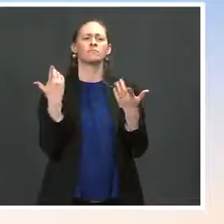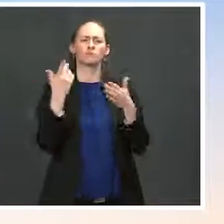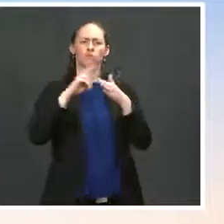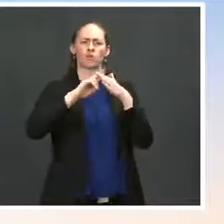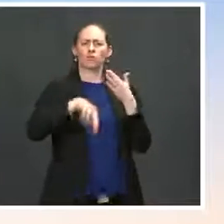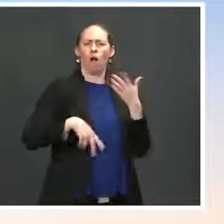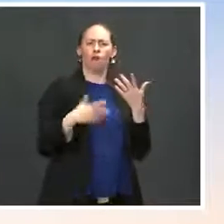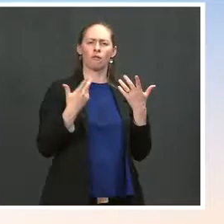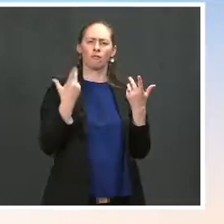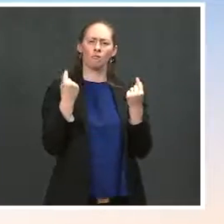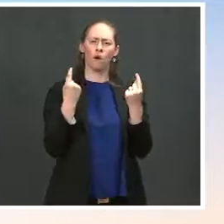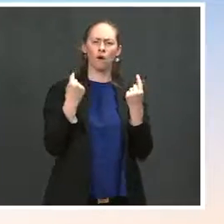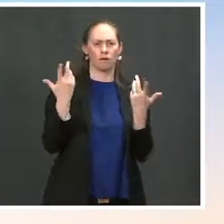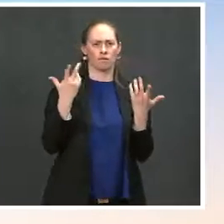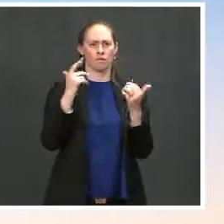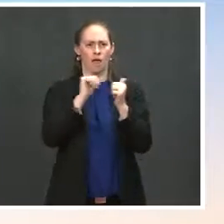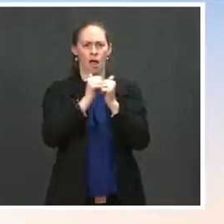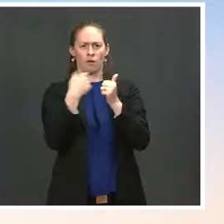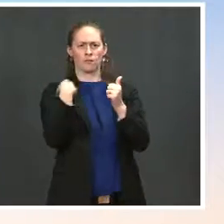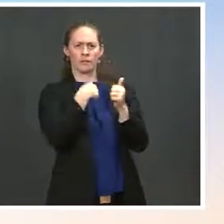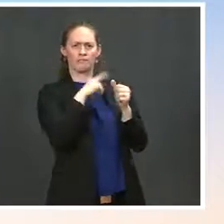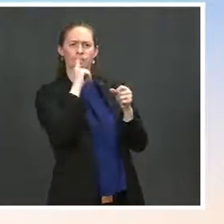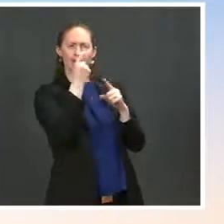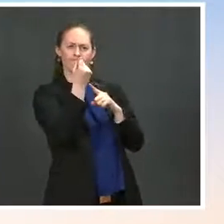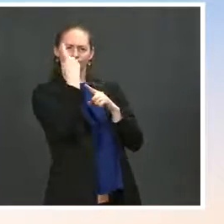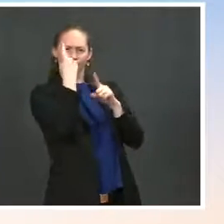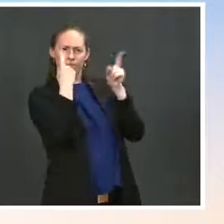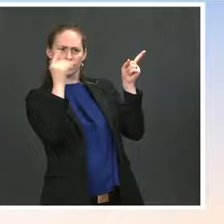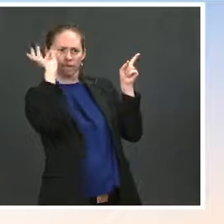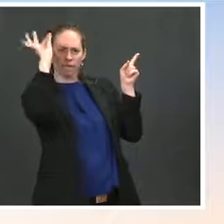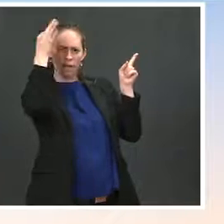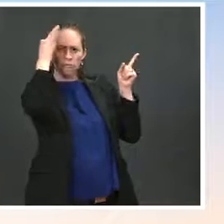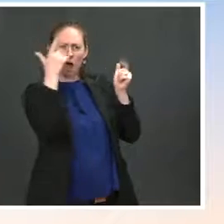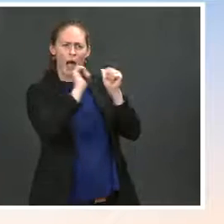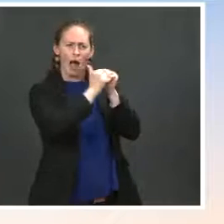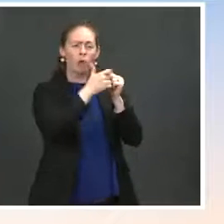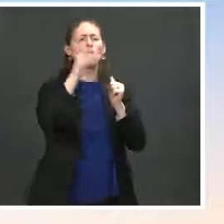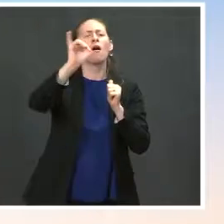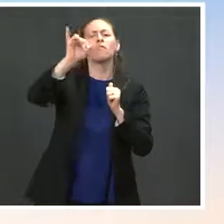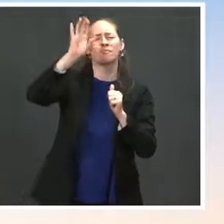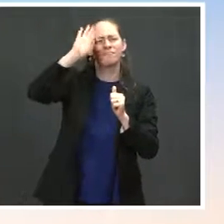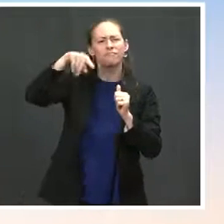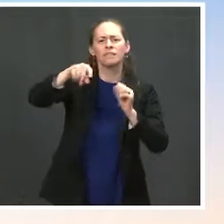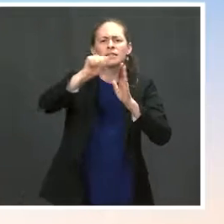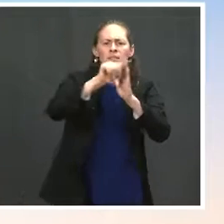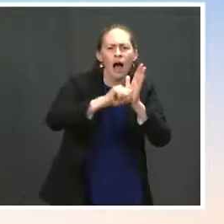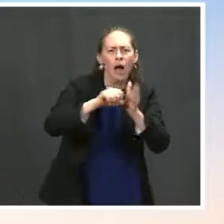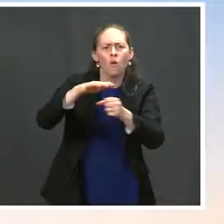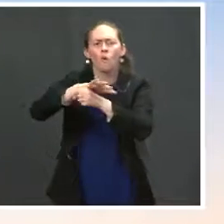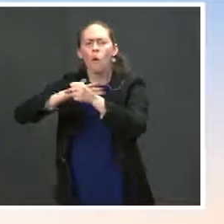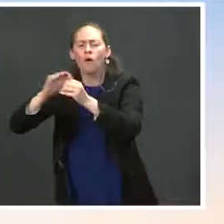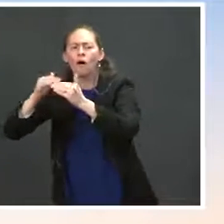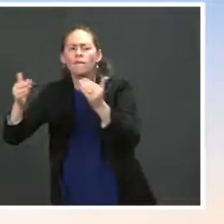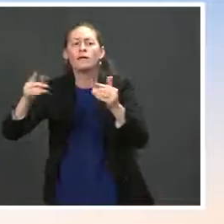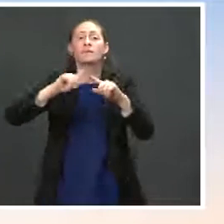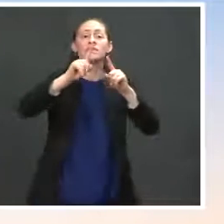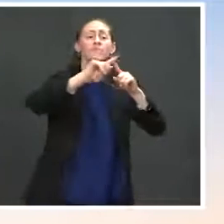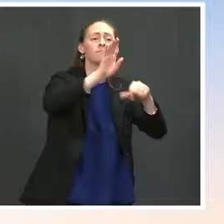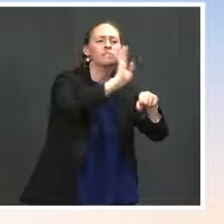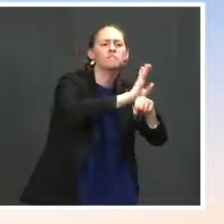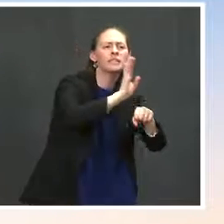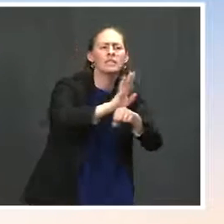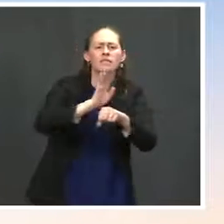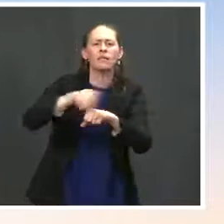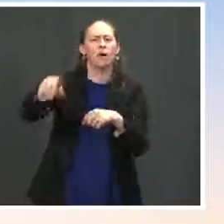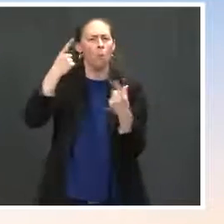are at the federal government, but also what's happening at the local and state level. What's happening in the business community? What kind of